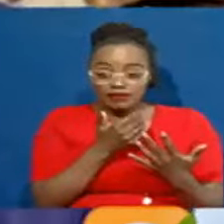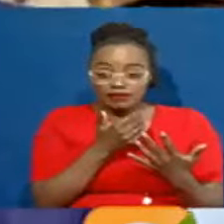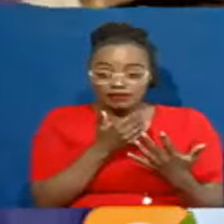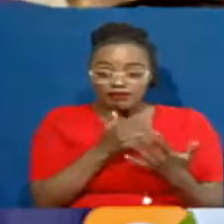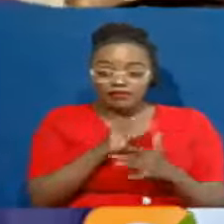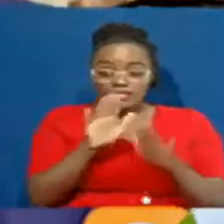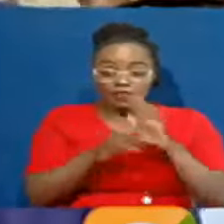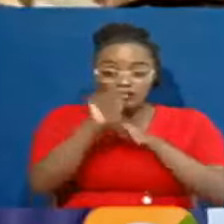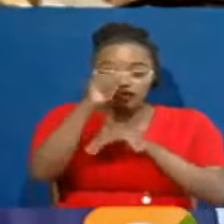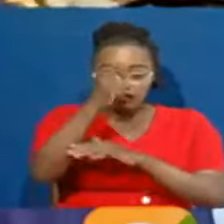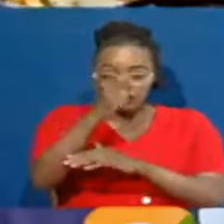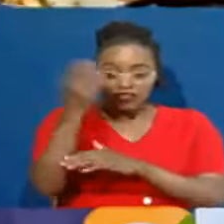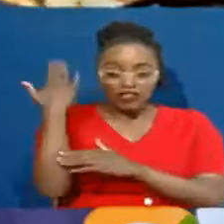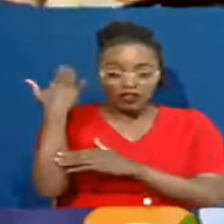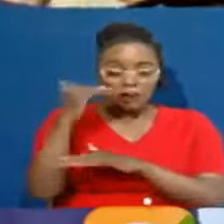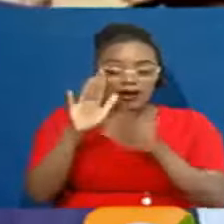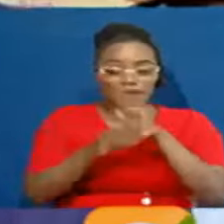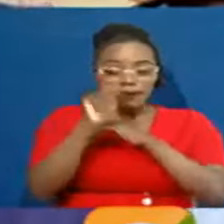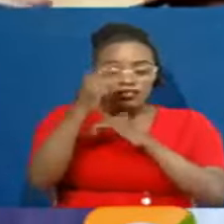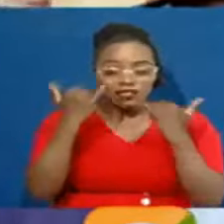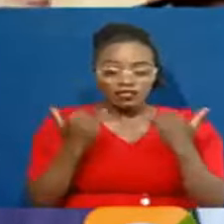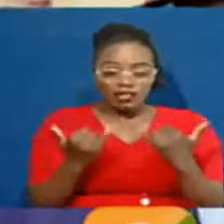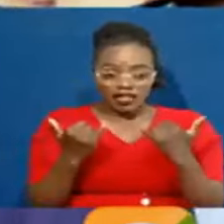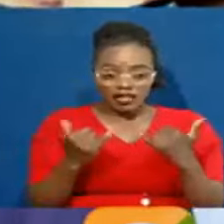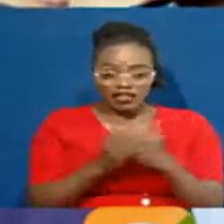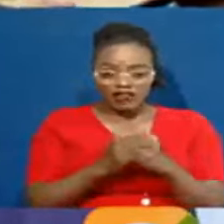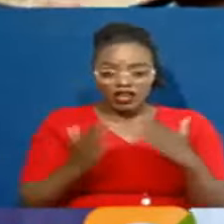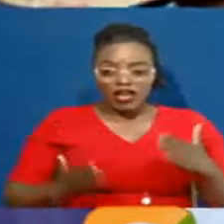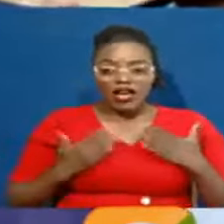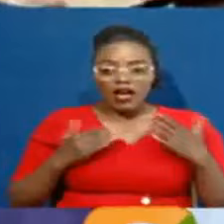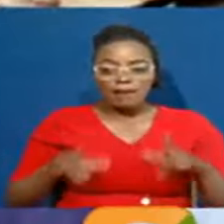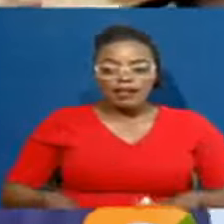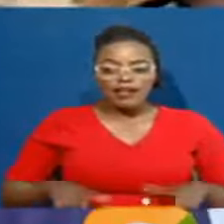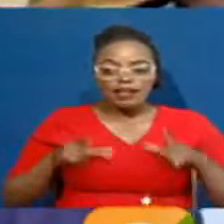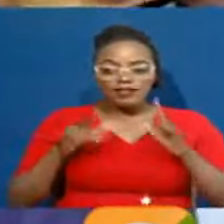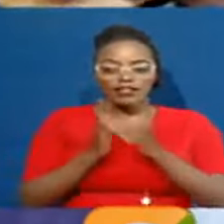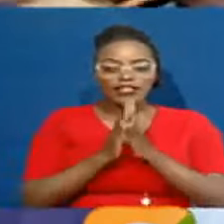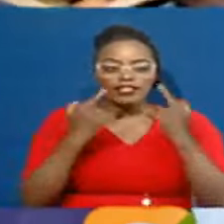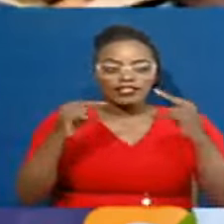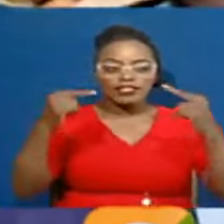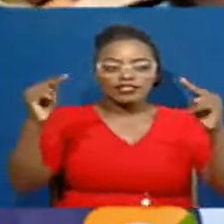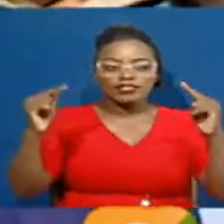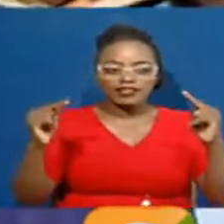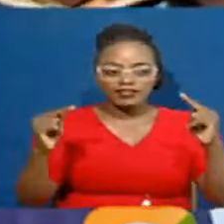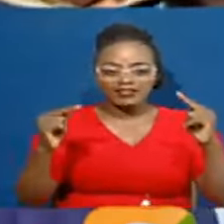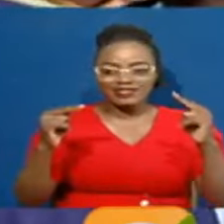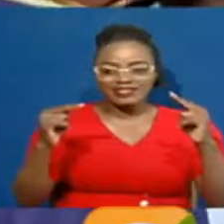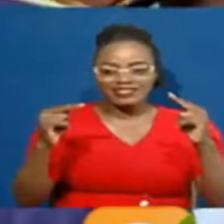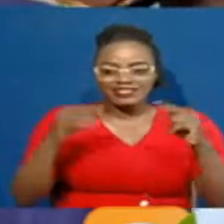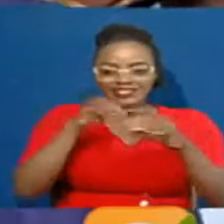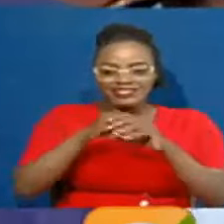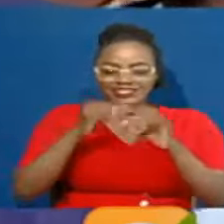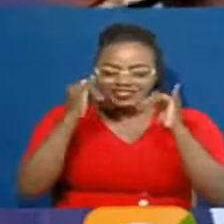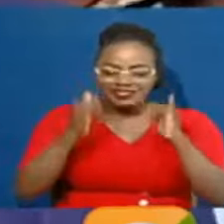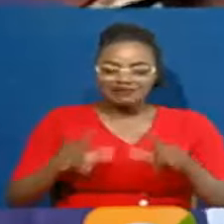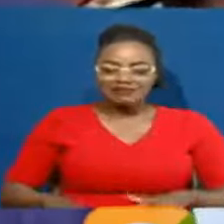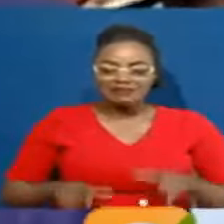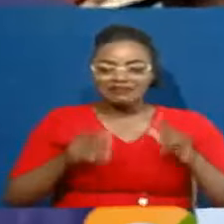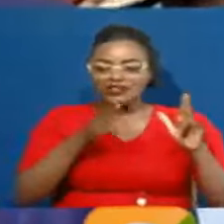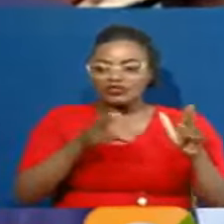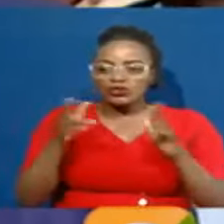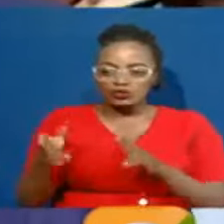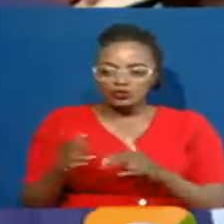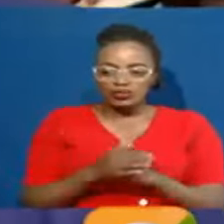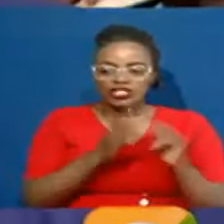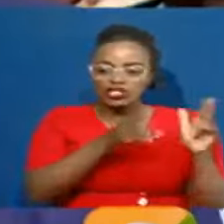the Deputy President, the former Deputy President now, happy life and success in his new life. It is normal. It's